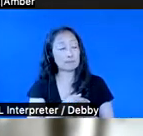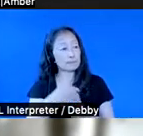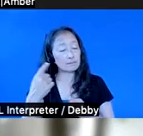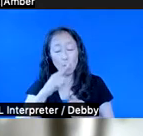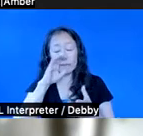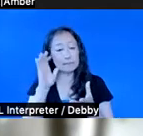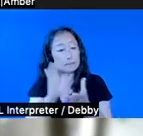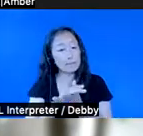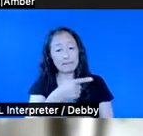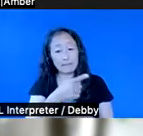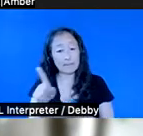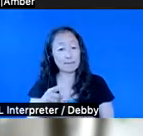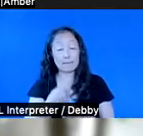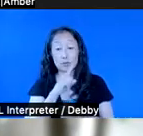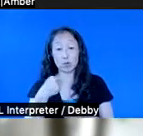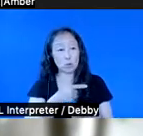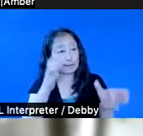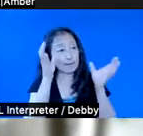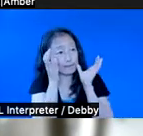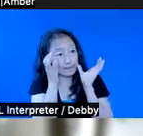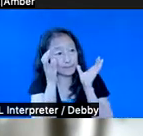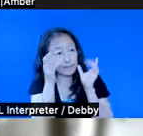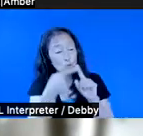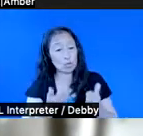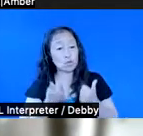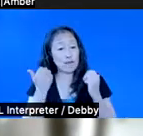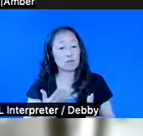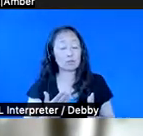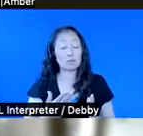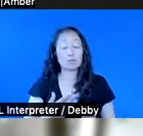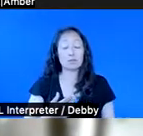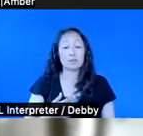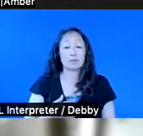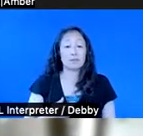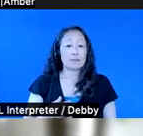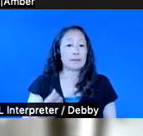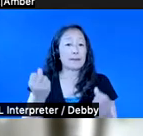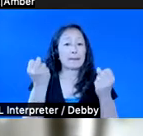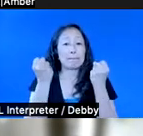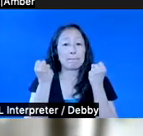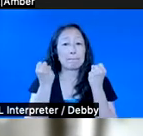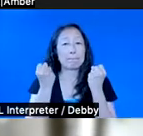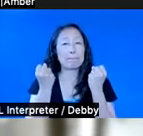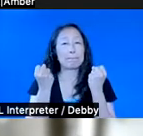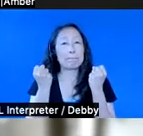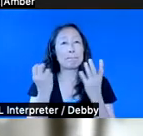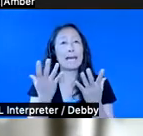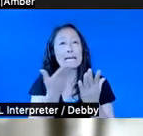them. That, you know, I think there are so many more things that pull us away from being